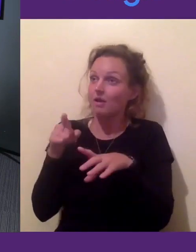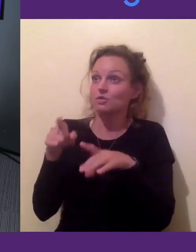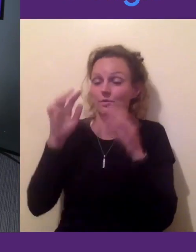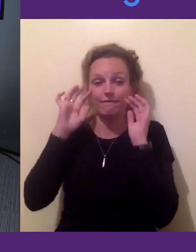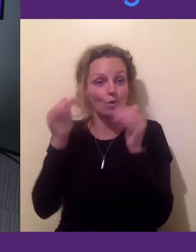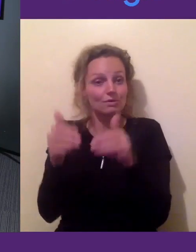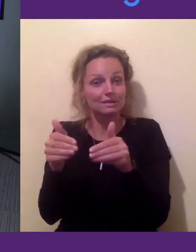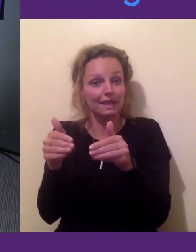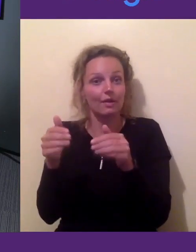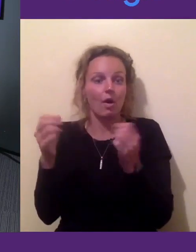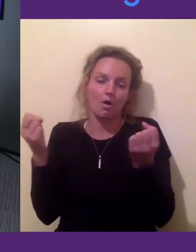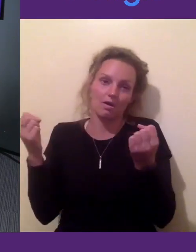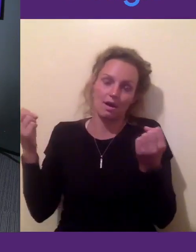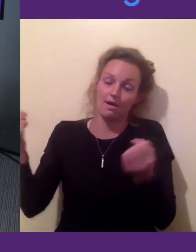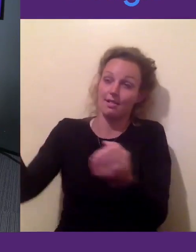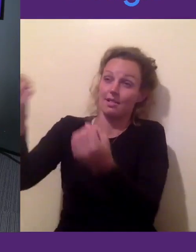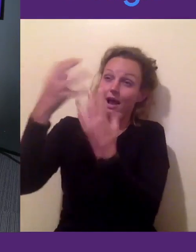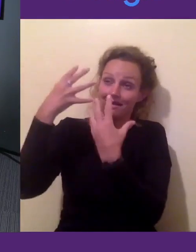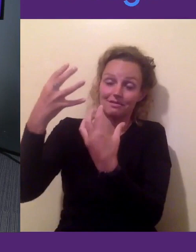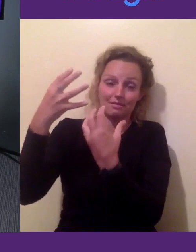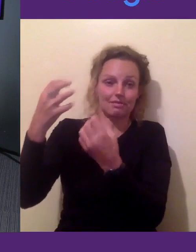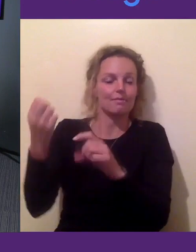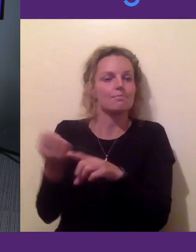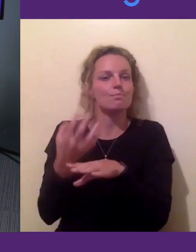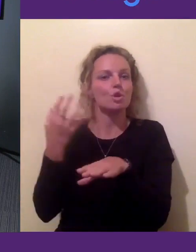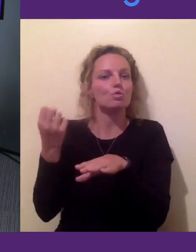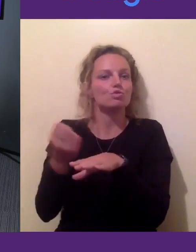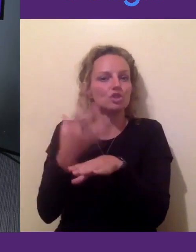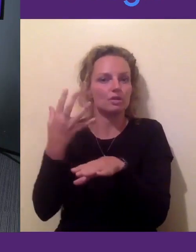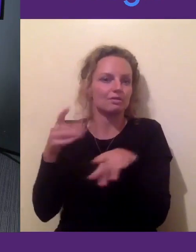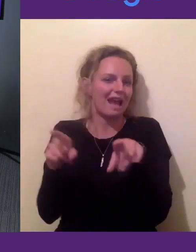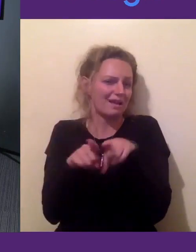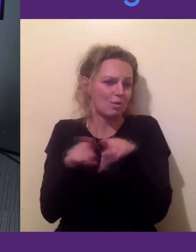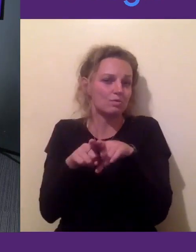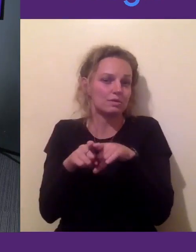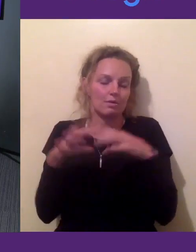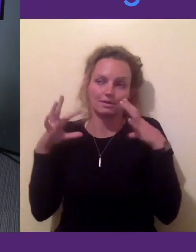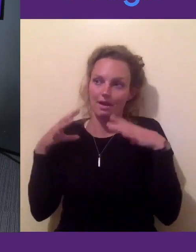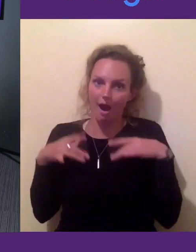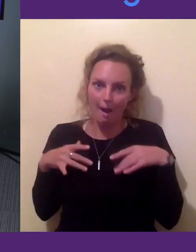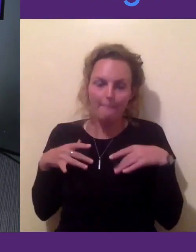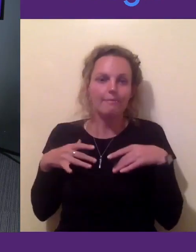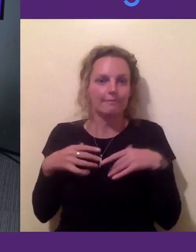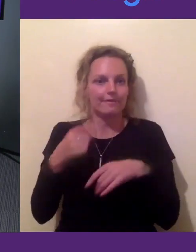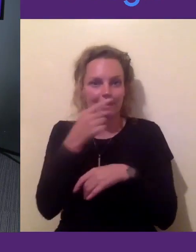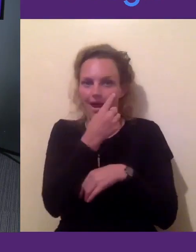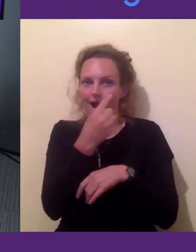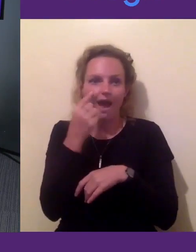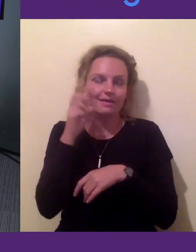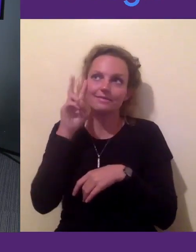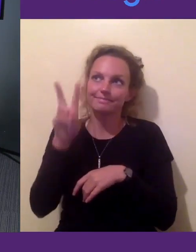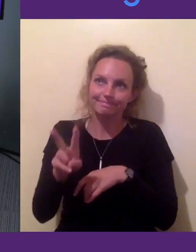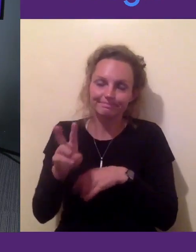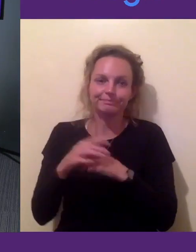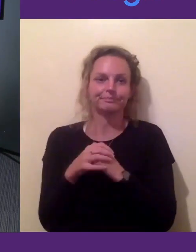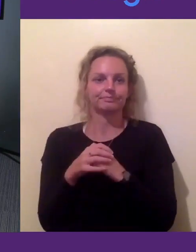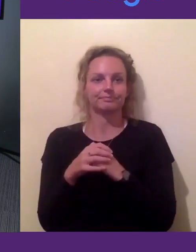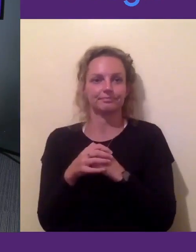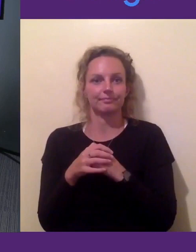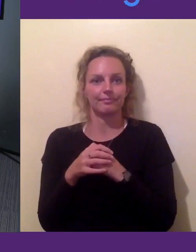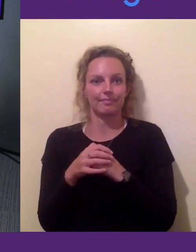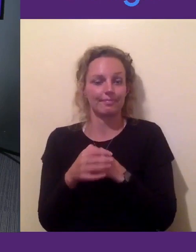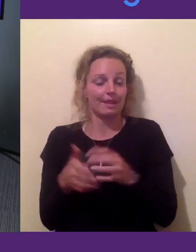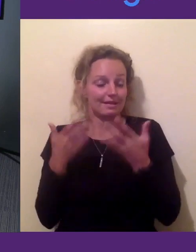of ease on the eyes, which I think is incredibly important. We're going to jump straight into some